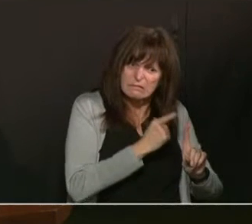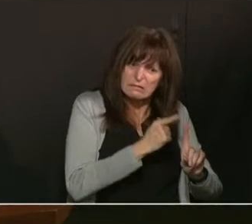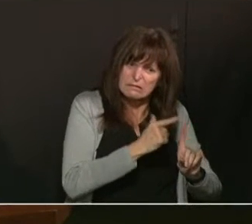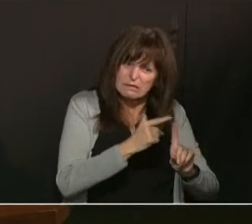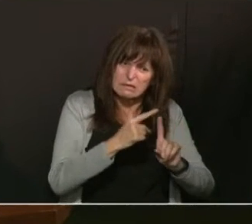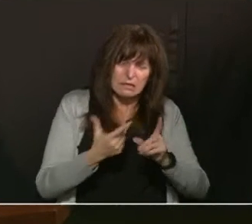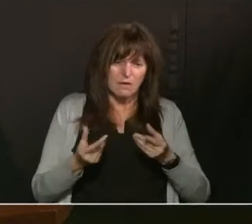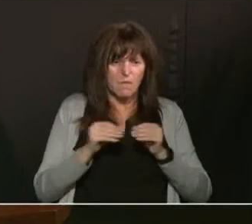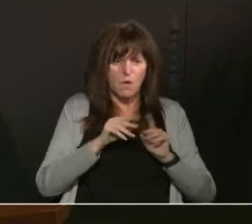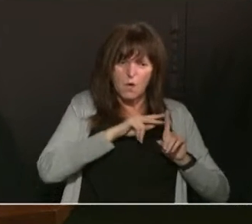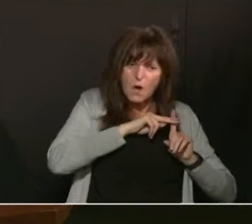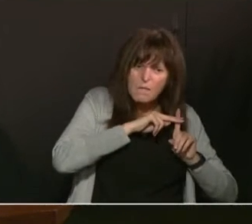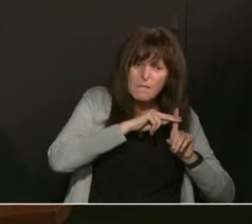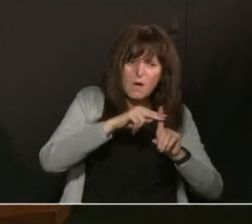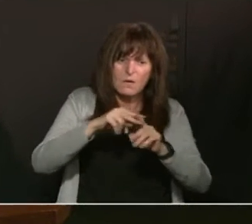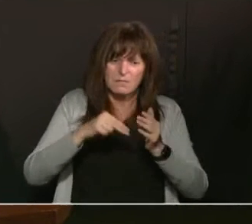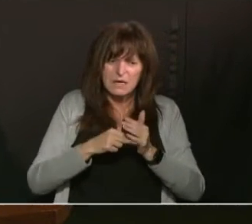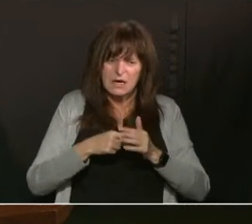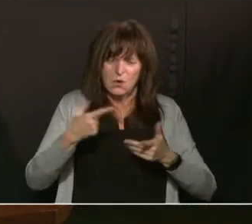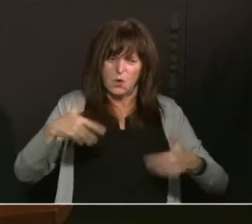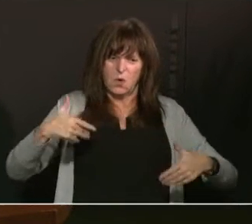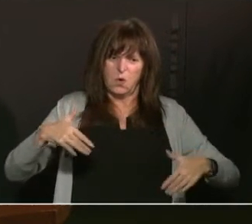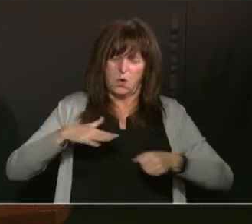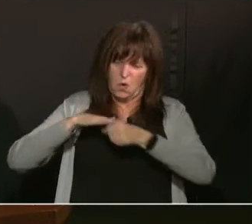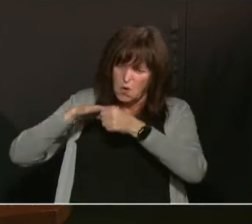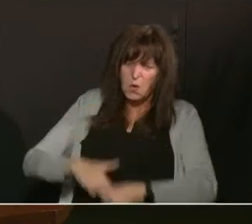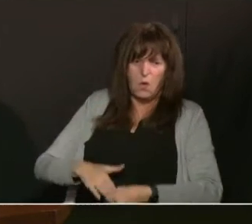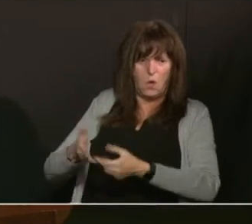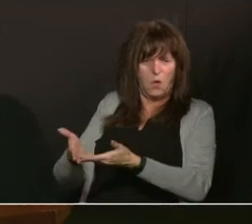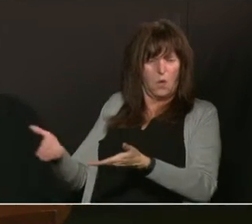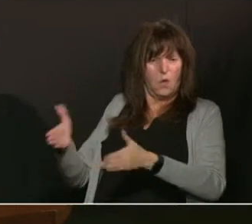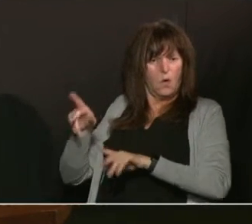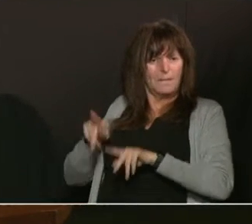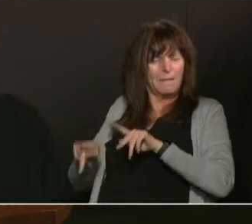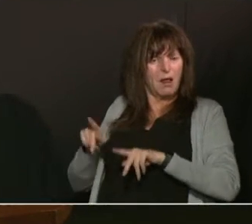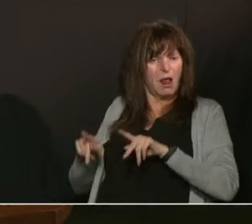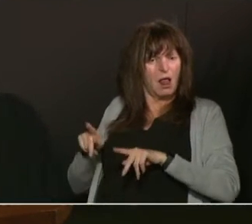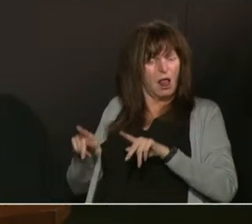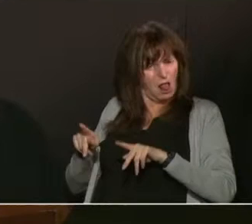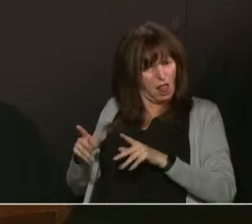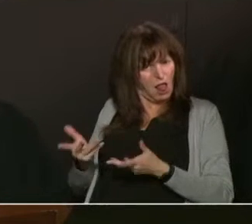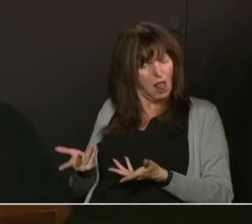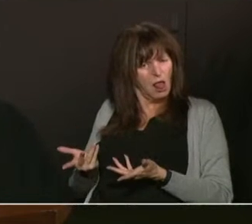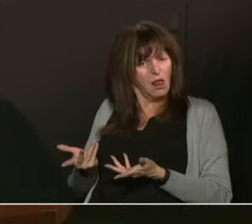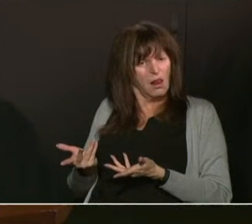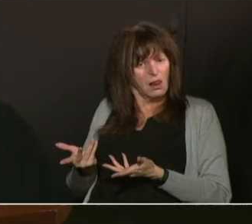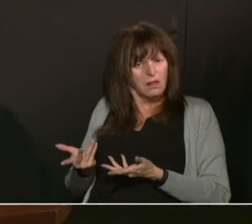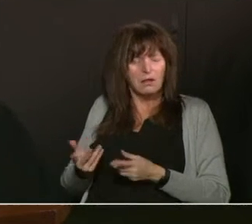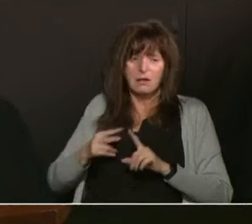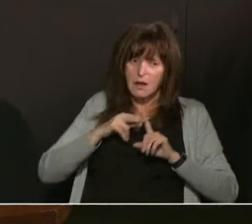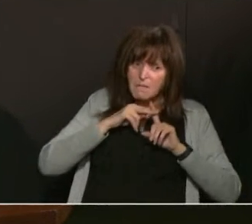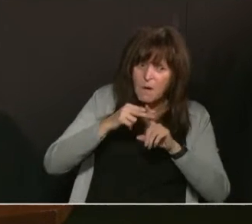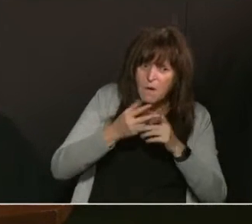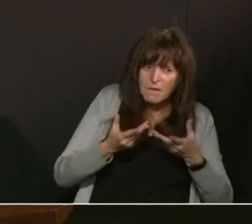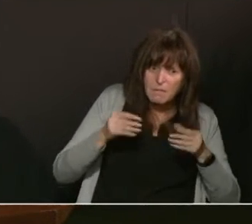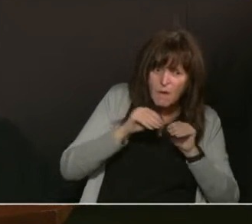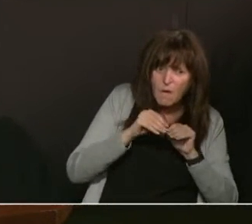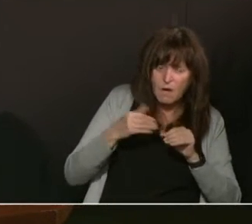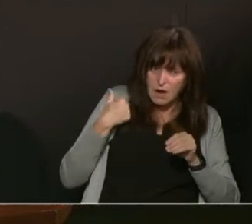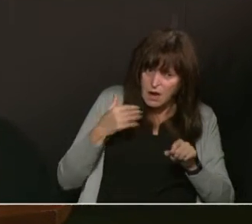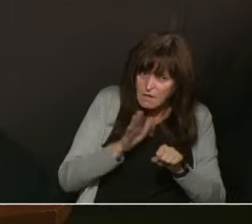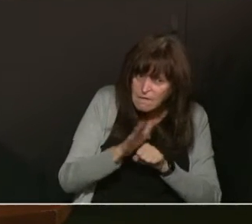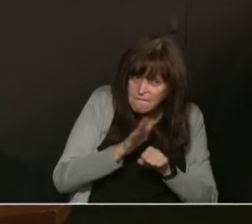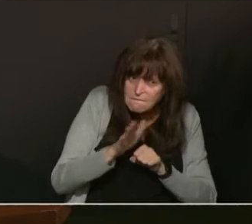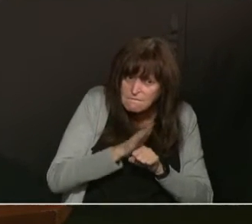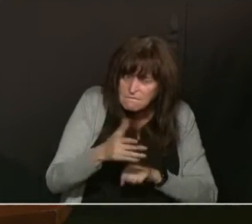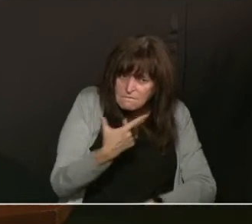health unit. I'm just wondering, is it strictly a matter of vaccine supply? Because in some cases it seems workforce, and